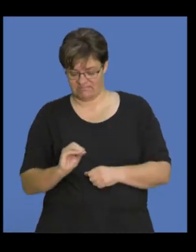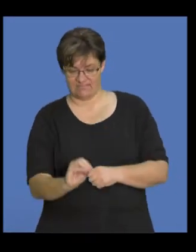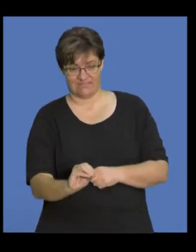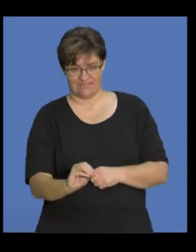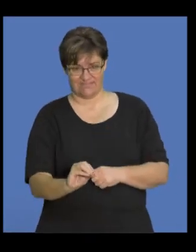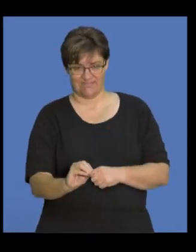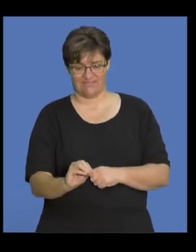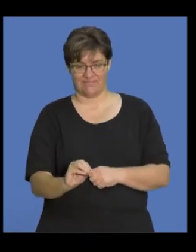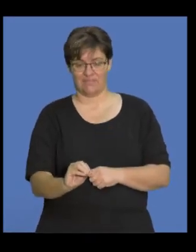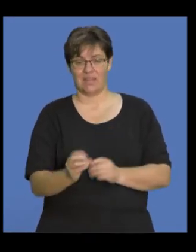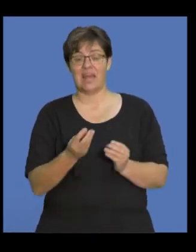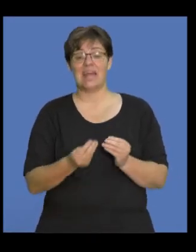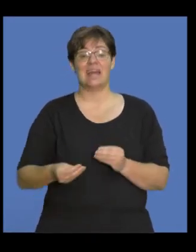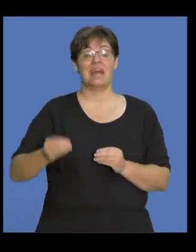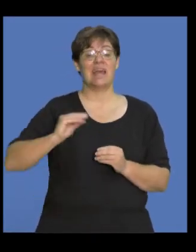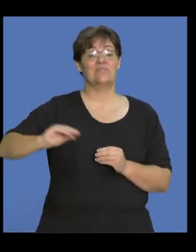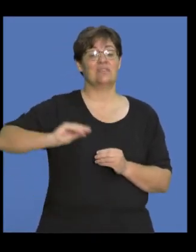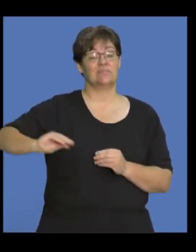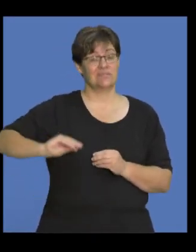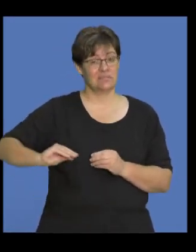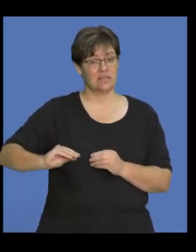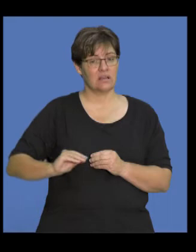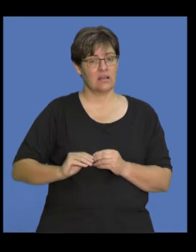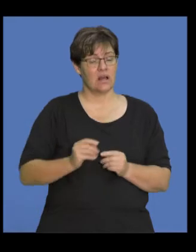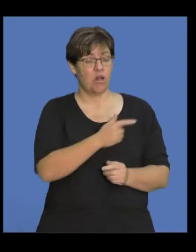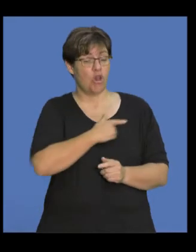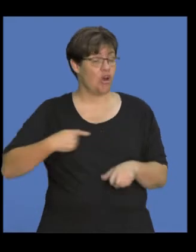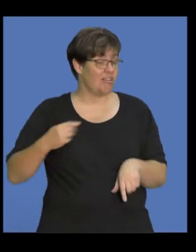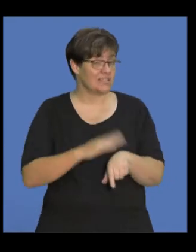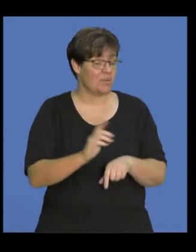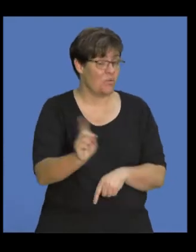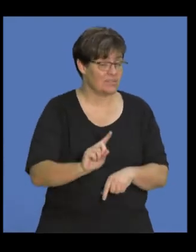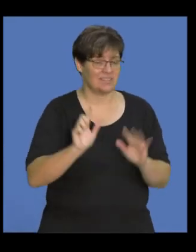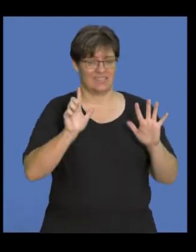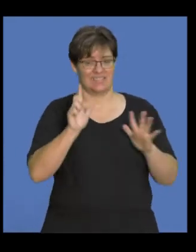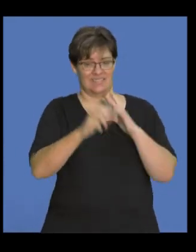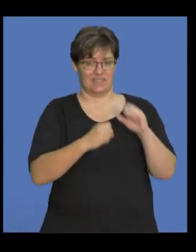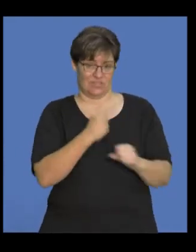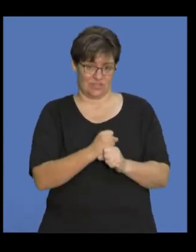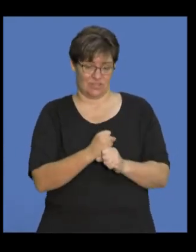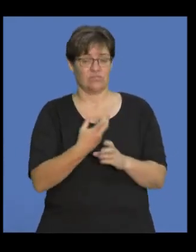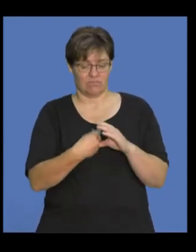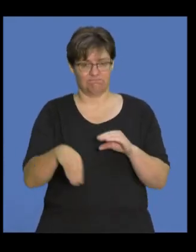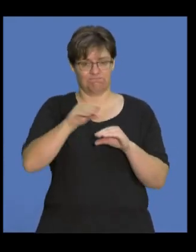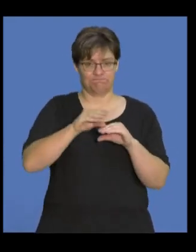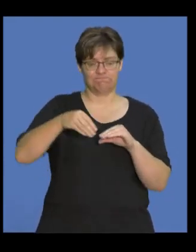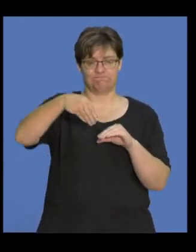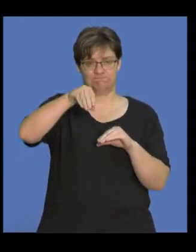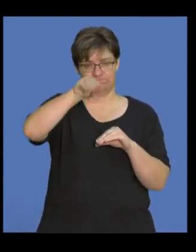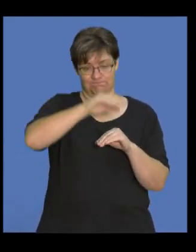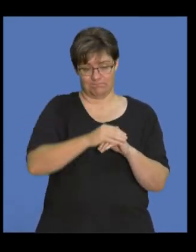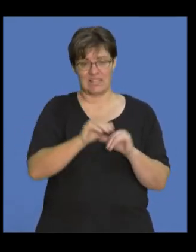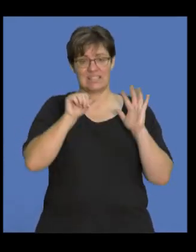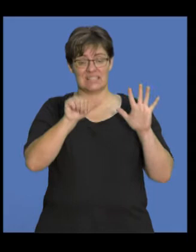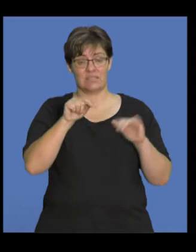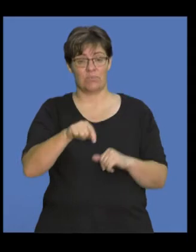it means the investment will be 7 years for Sergio to be able to accumulate some